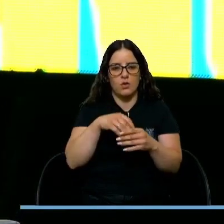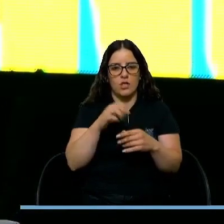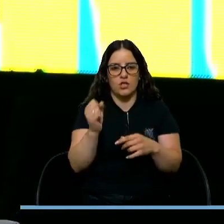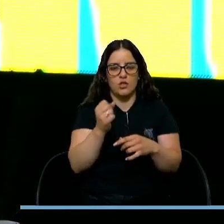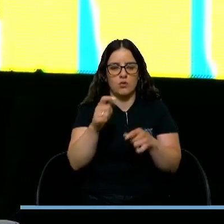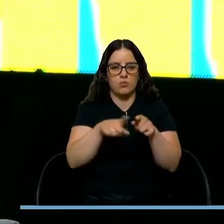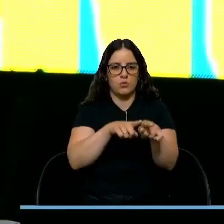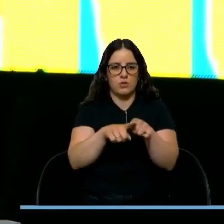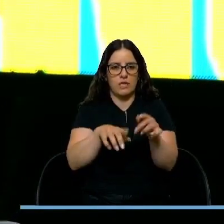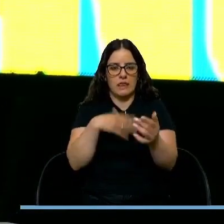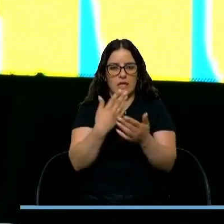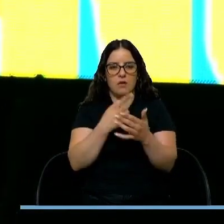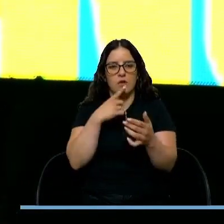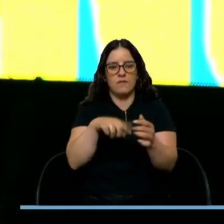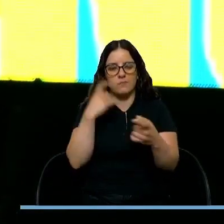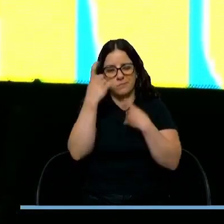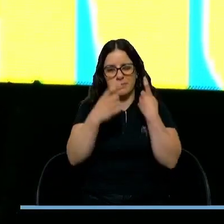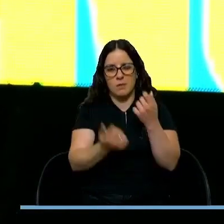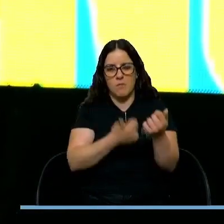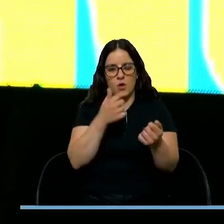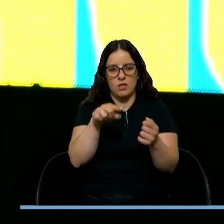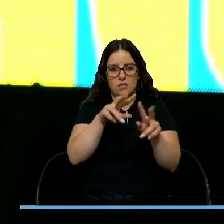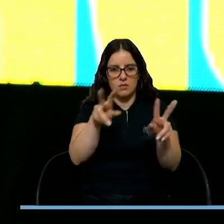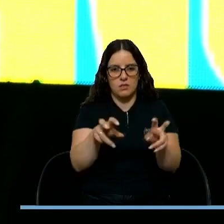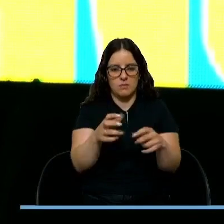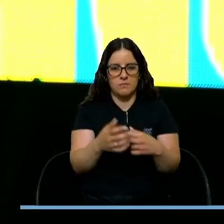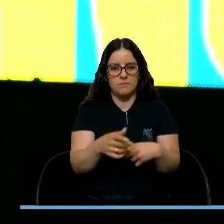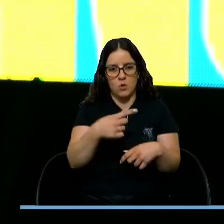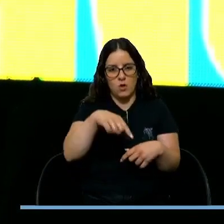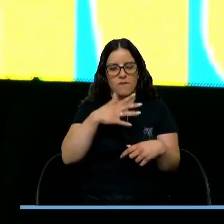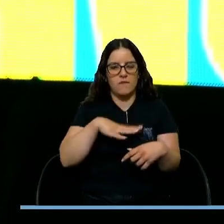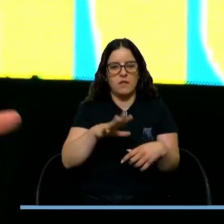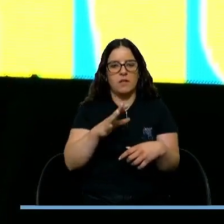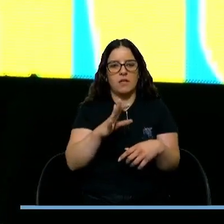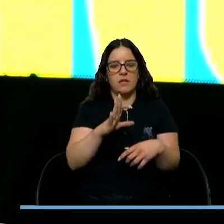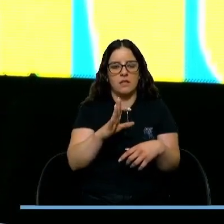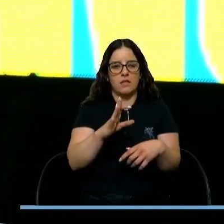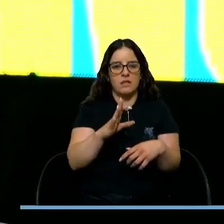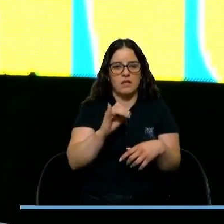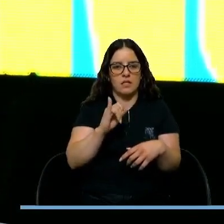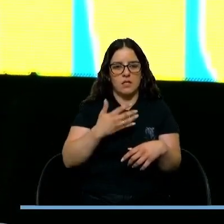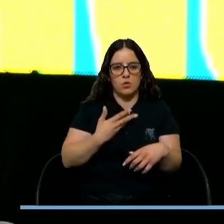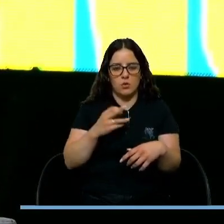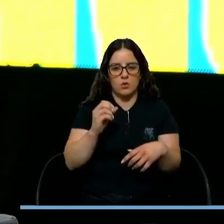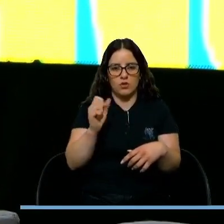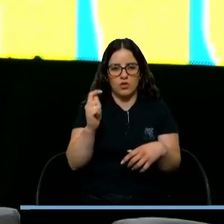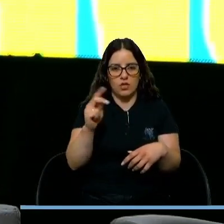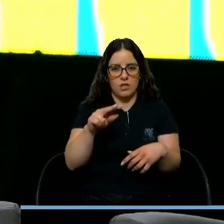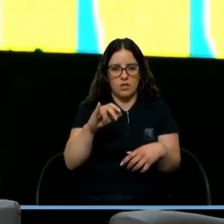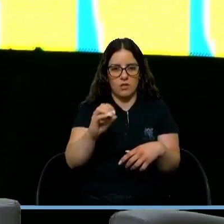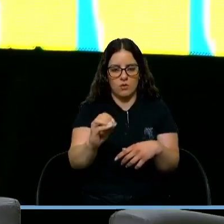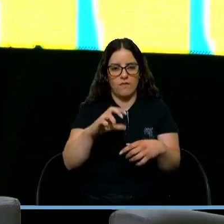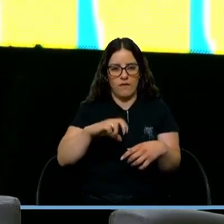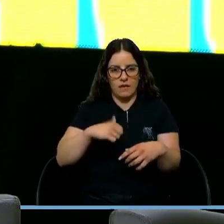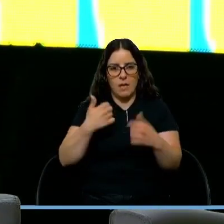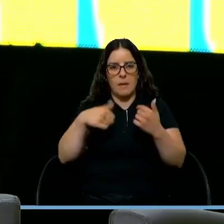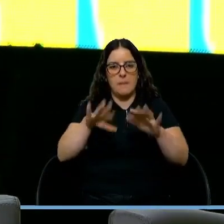the current geopolitical context makes us think of that. We want to produce green hydrogen,